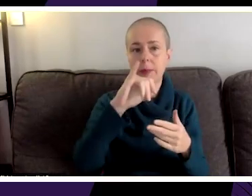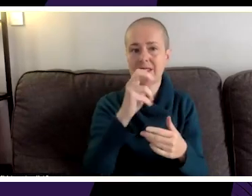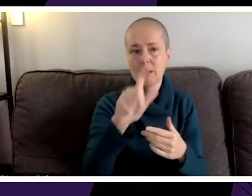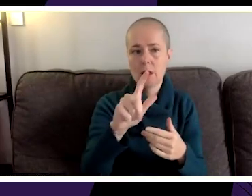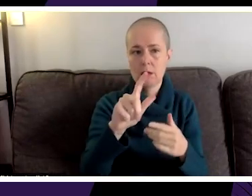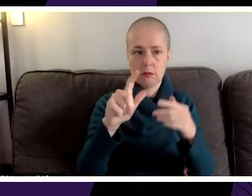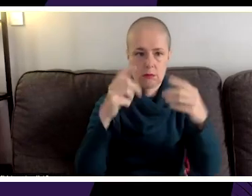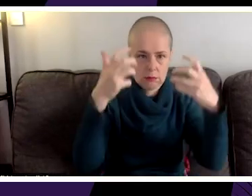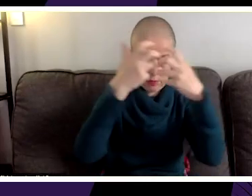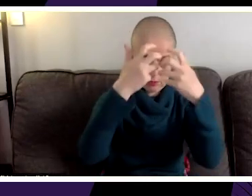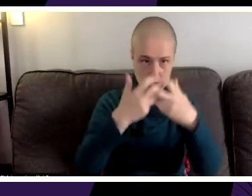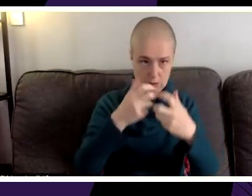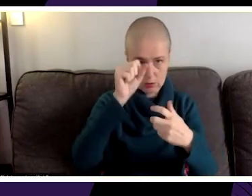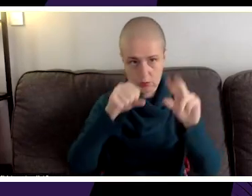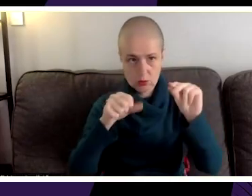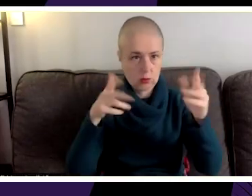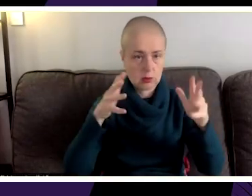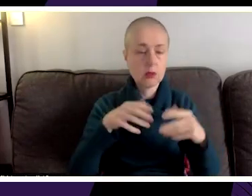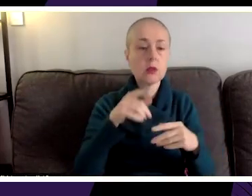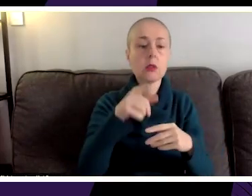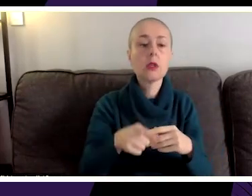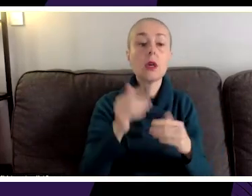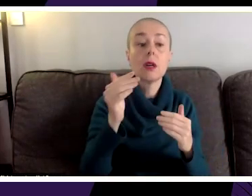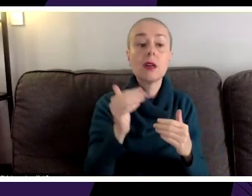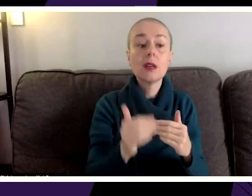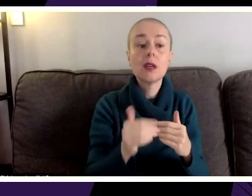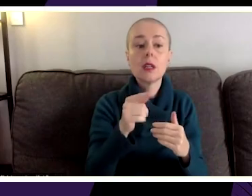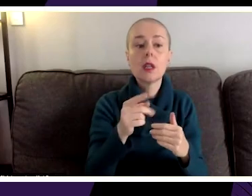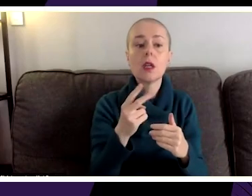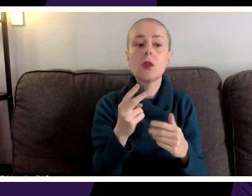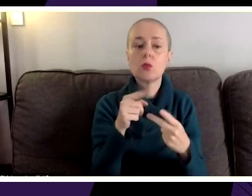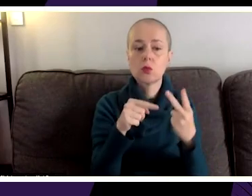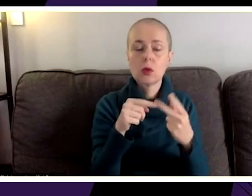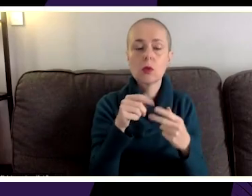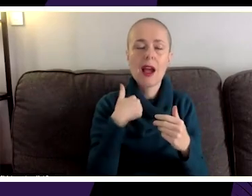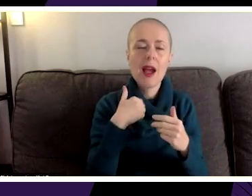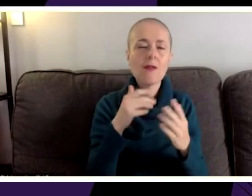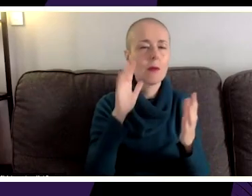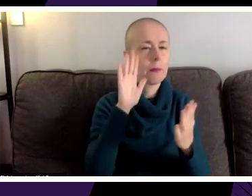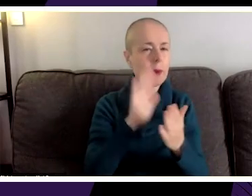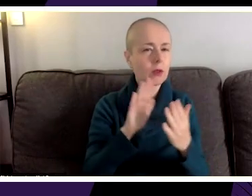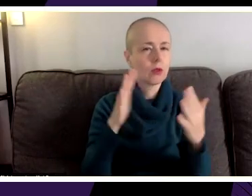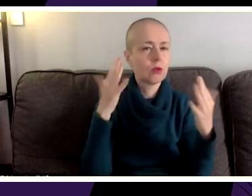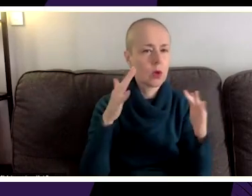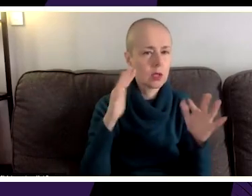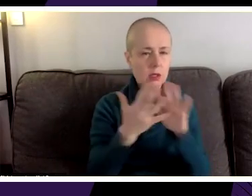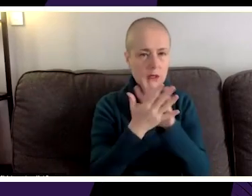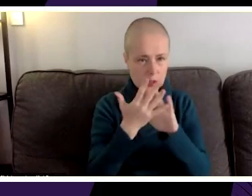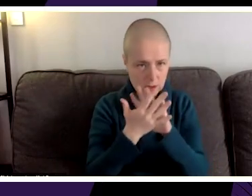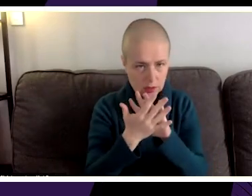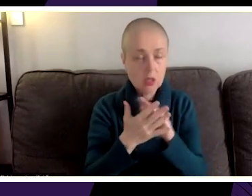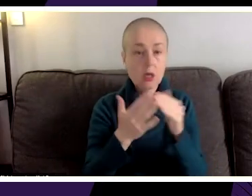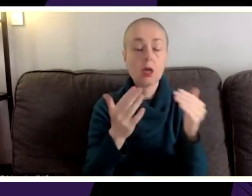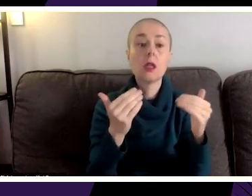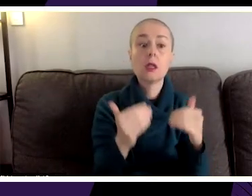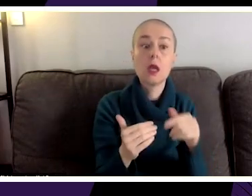pixel. But that's too naive. Real-world rendering produces minor noises, anti-aliasing artifacts, and